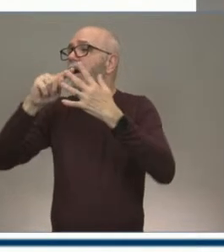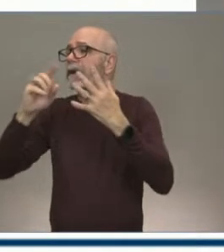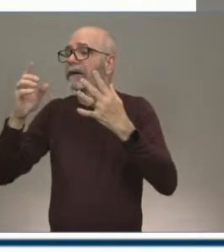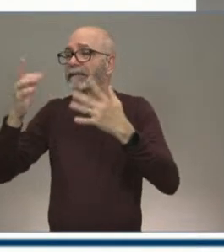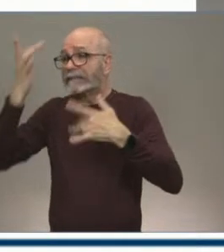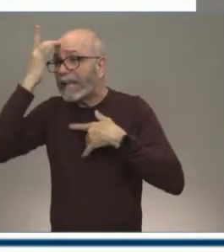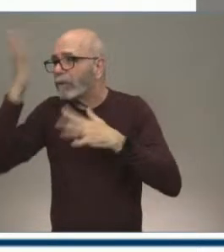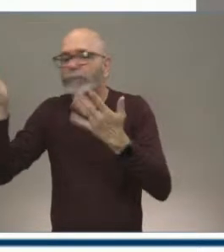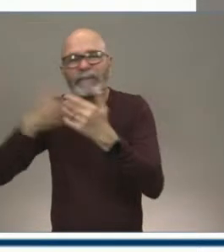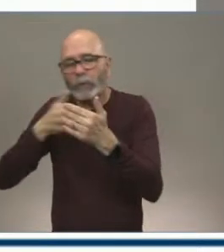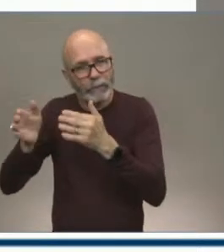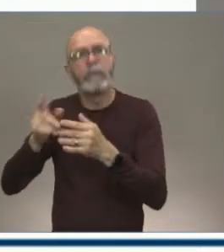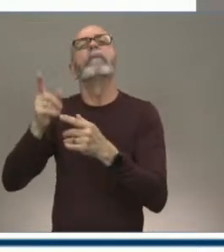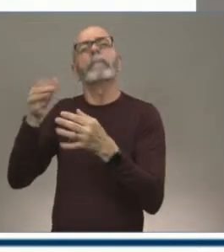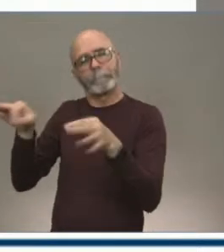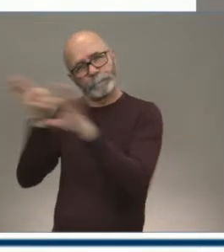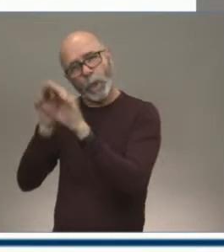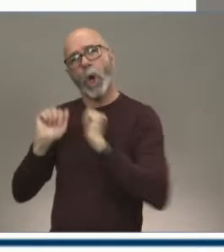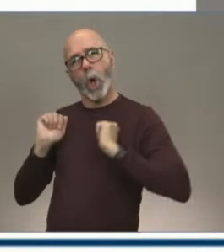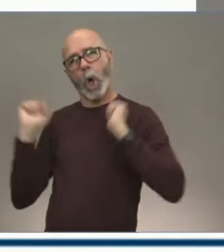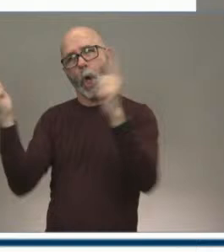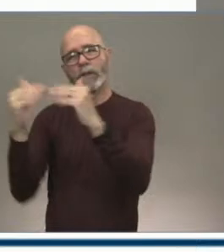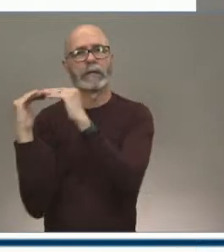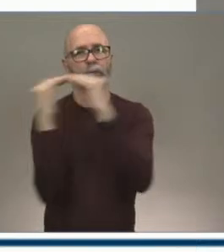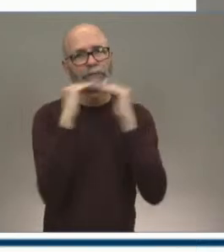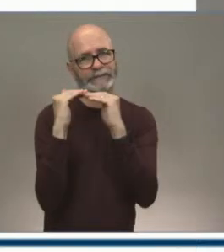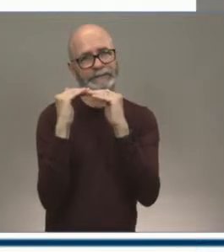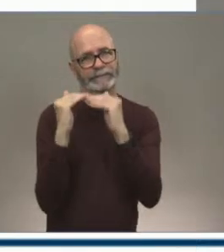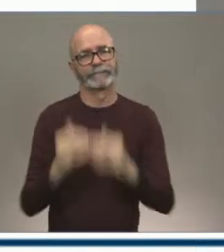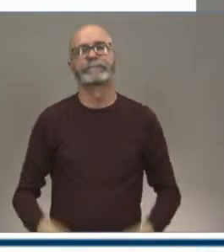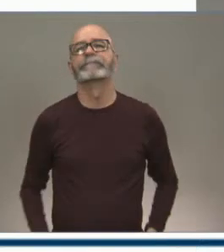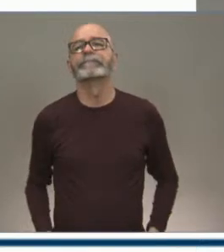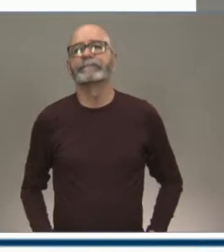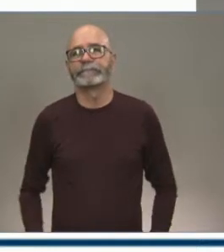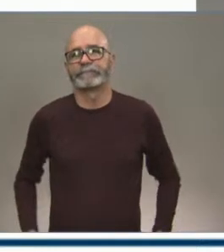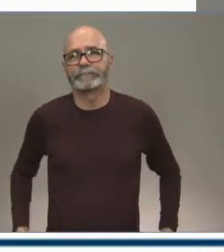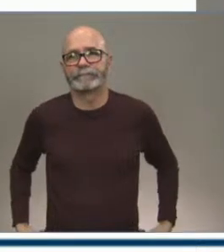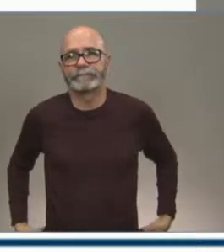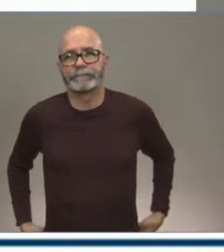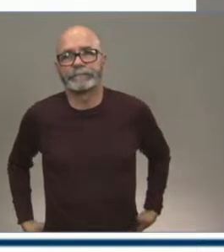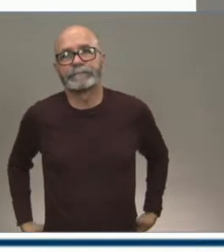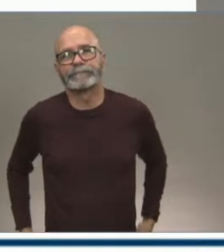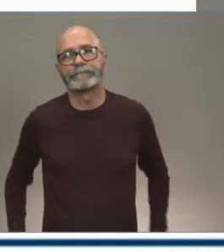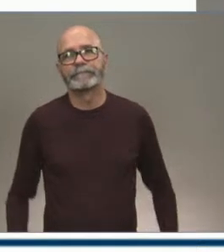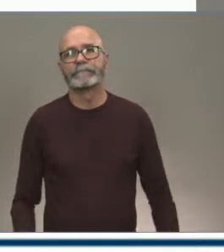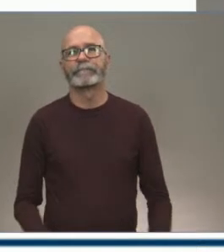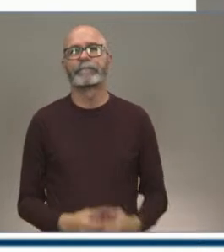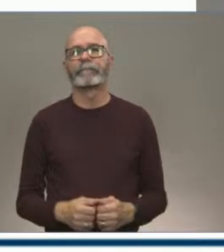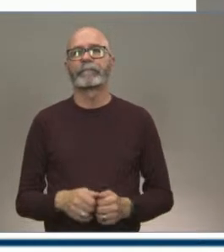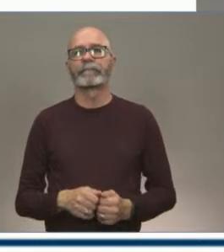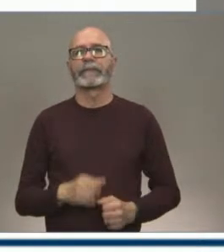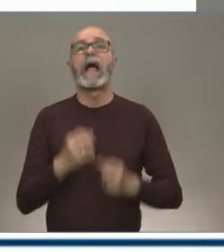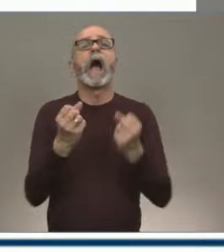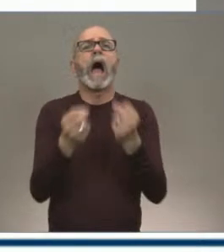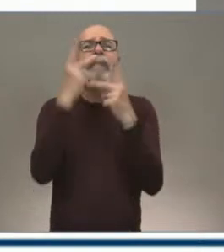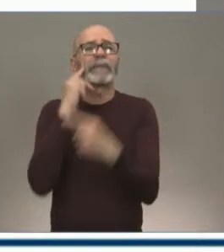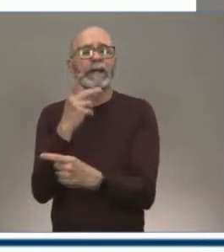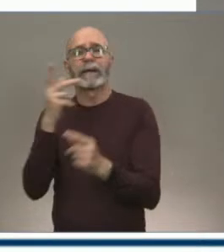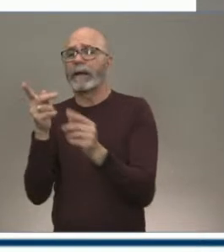that. As to the number of workers per clinic, I don't have a specific number on that in front of